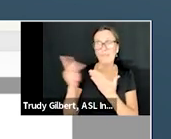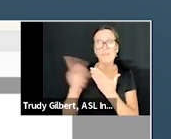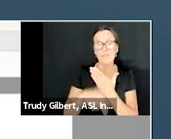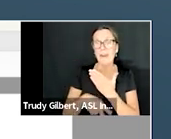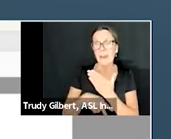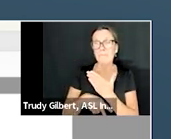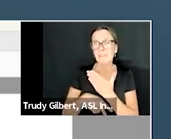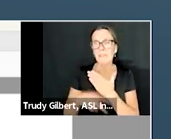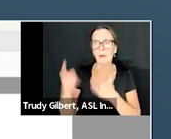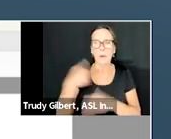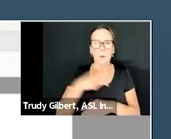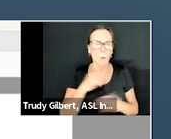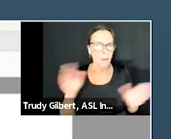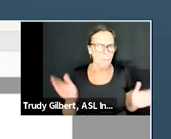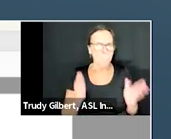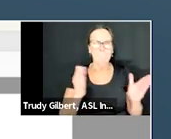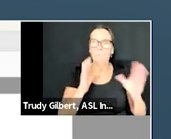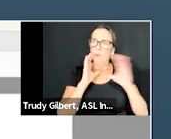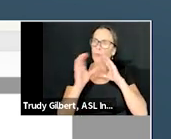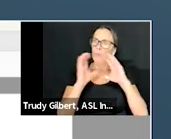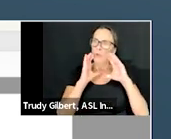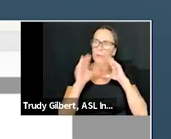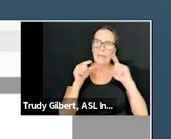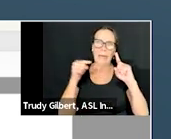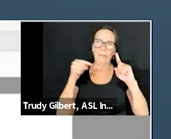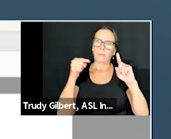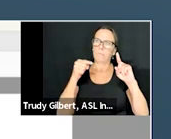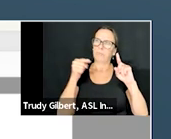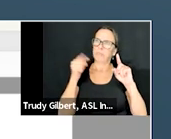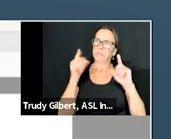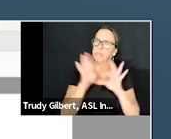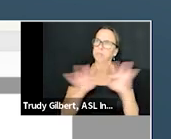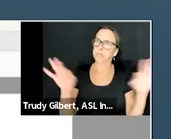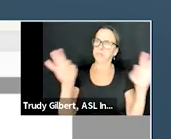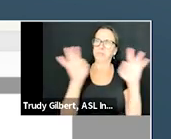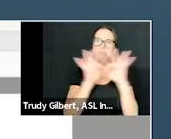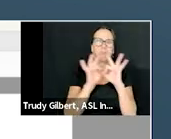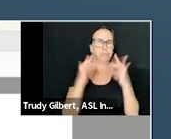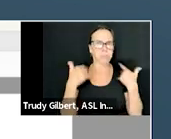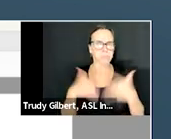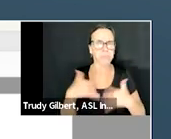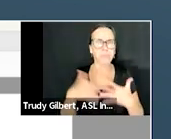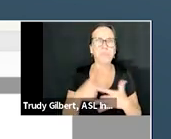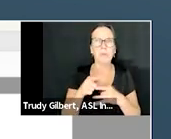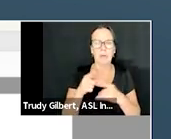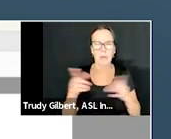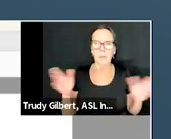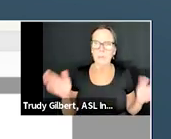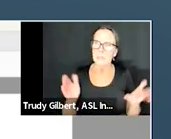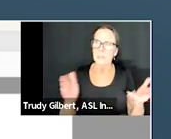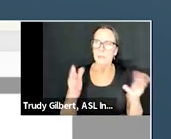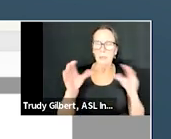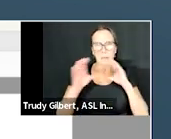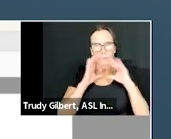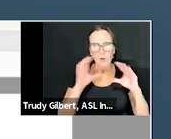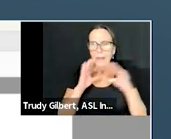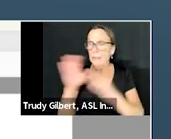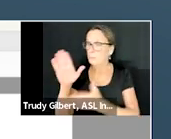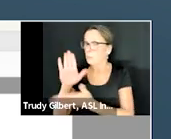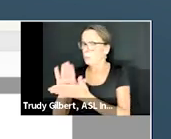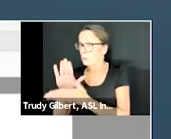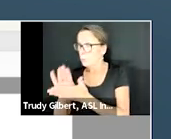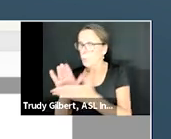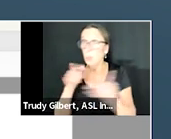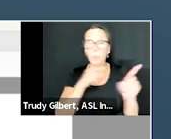We foster communication. That's a big part of our role, is fostering communication between schools